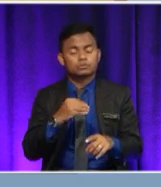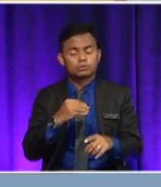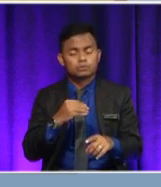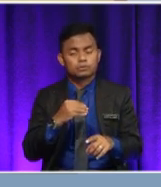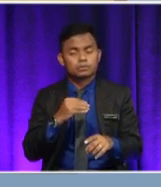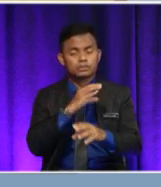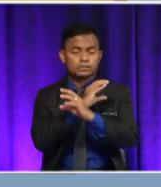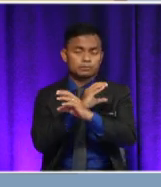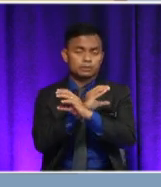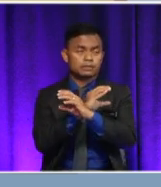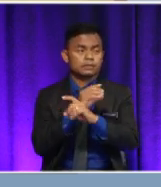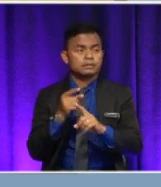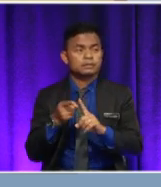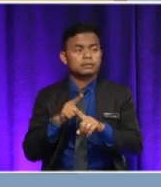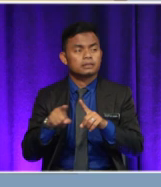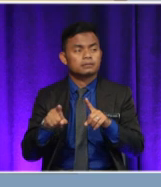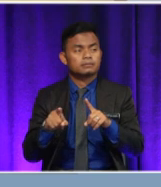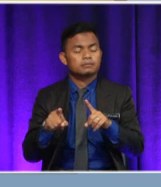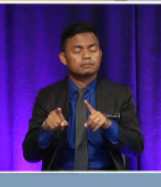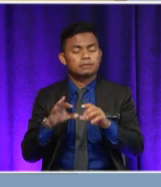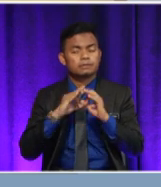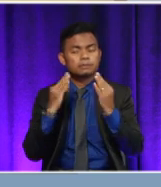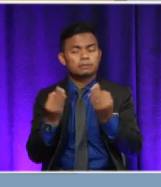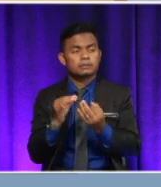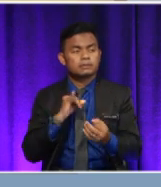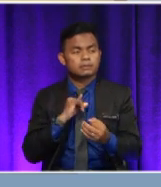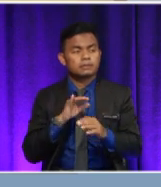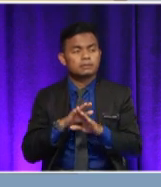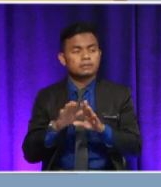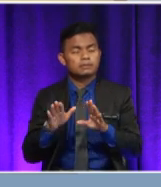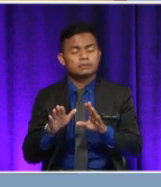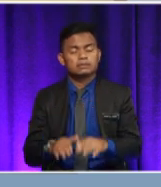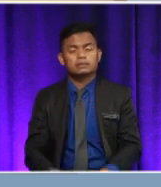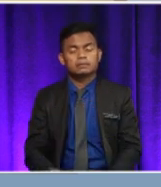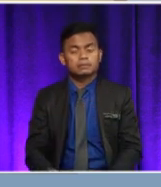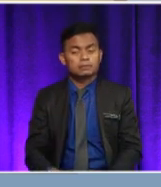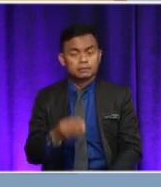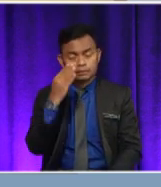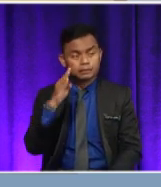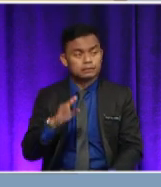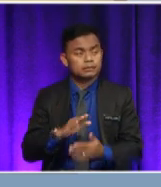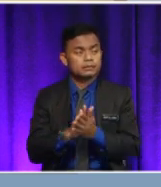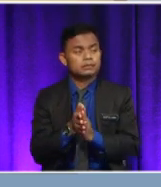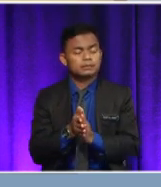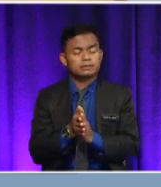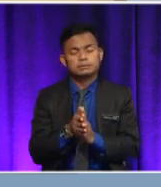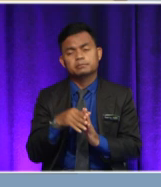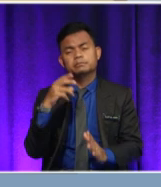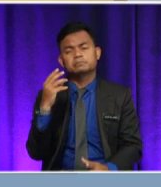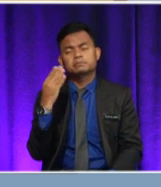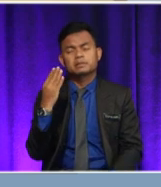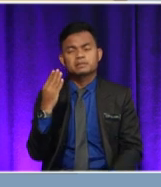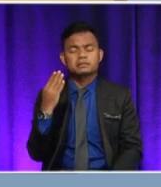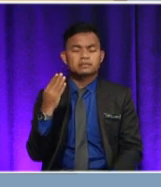adventure. Well, my family often stop by the beach, so it's just a normal thing for me to do. So I would go to